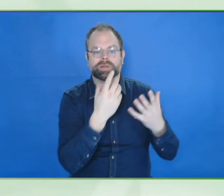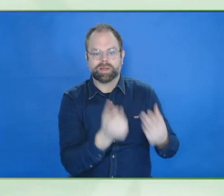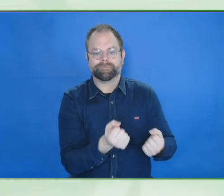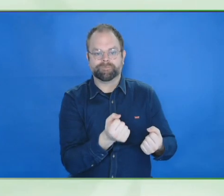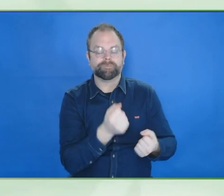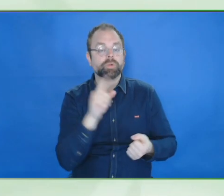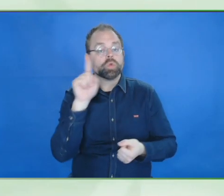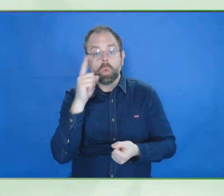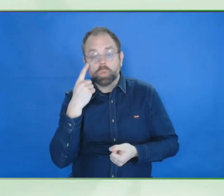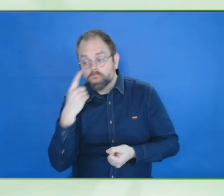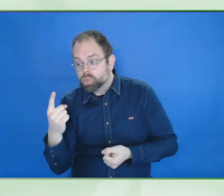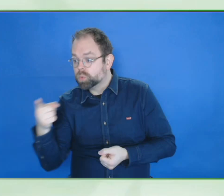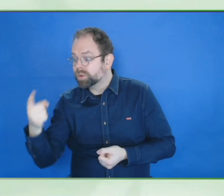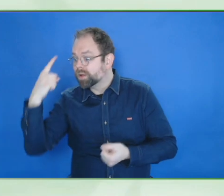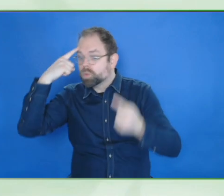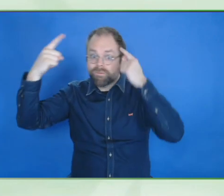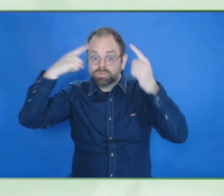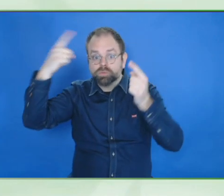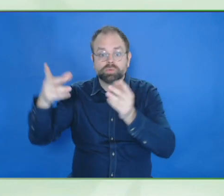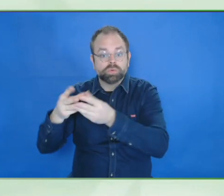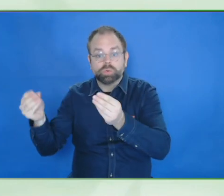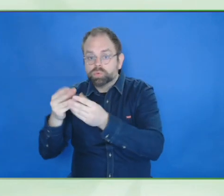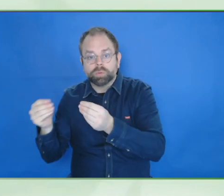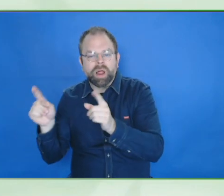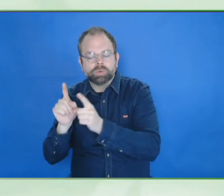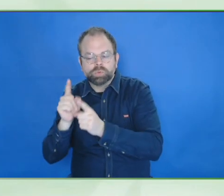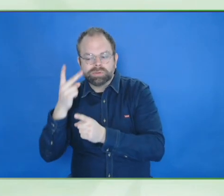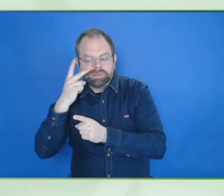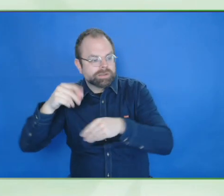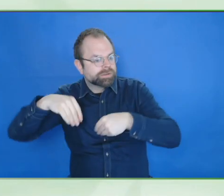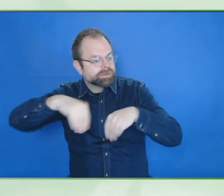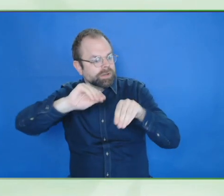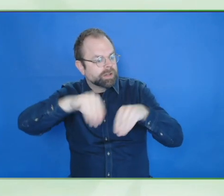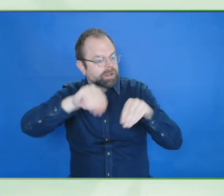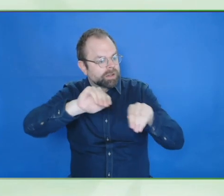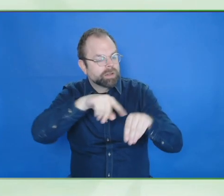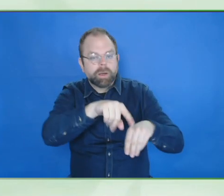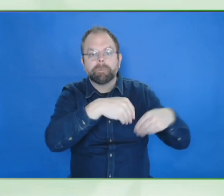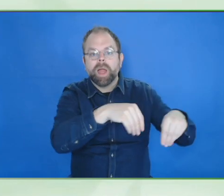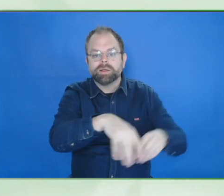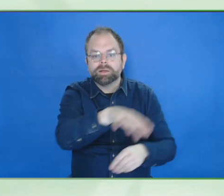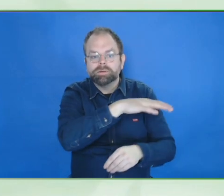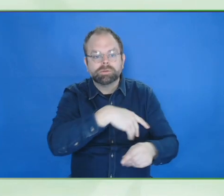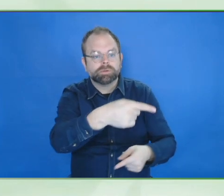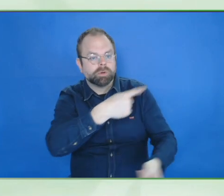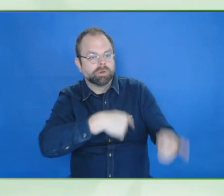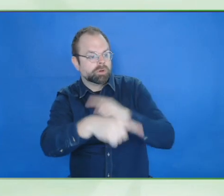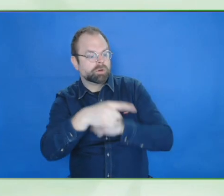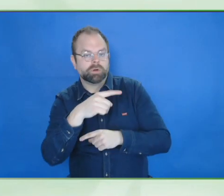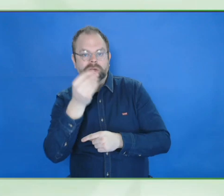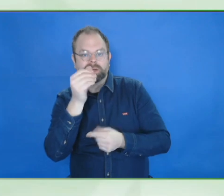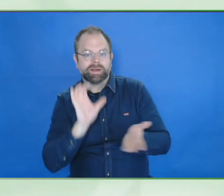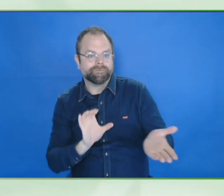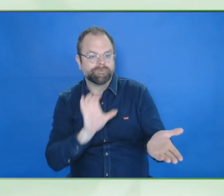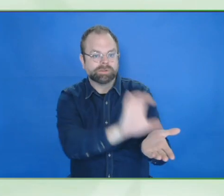innovations. And what's interesting is, you mentioned sort of iPhone or smartphones created, or I think somebody